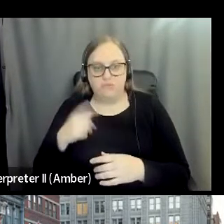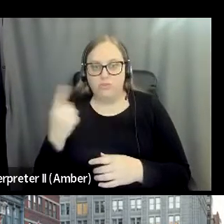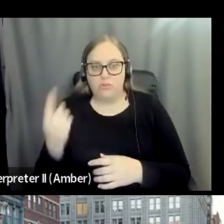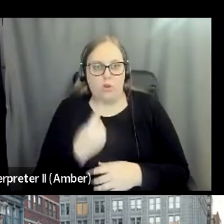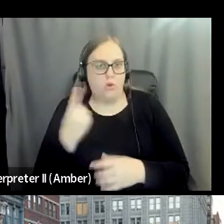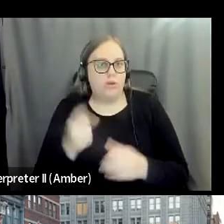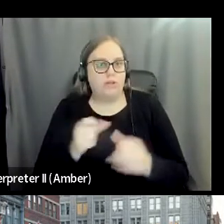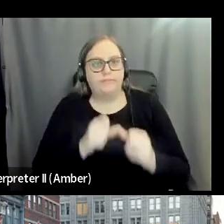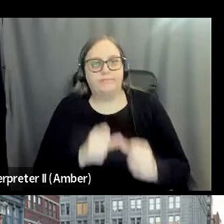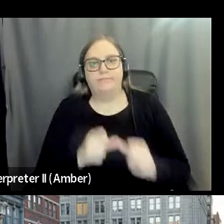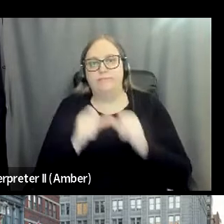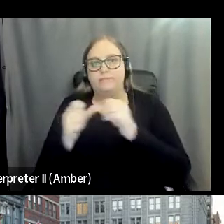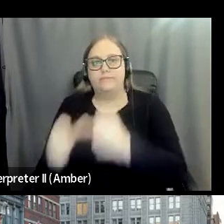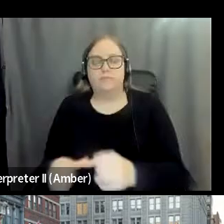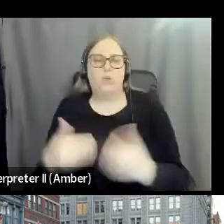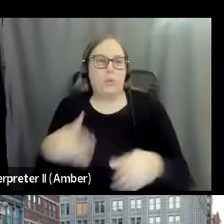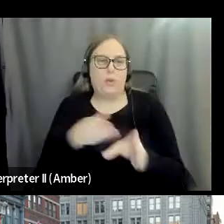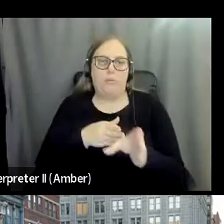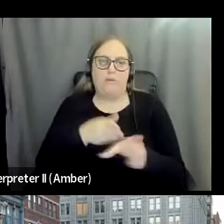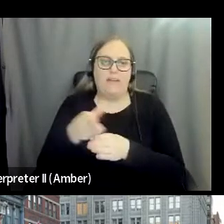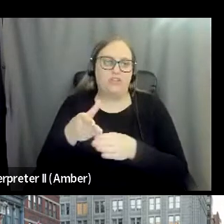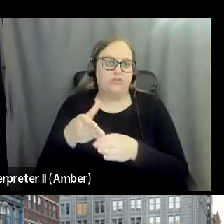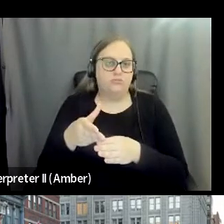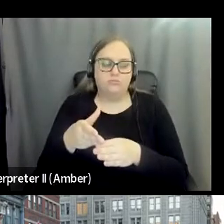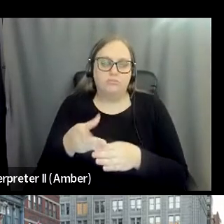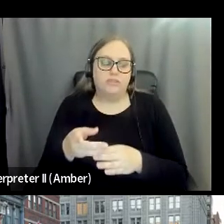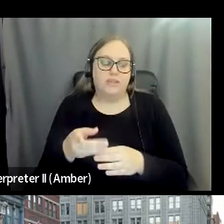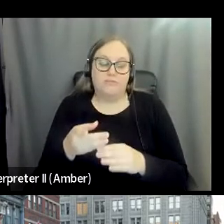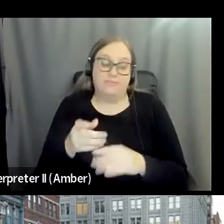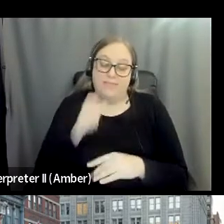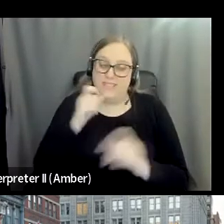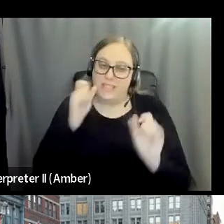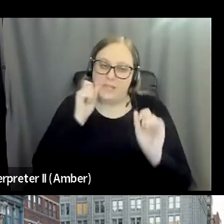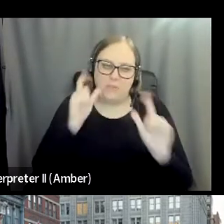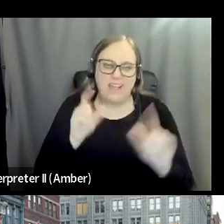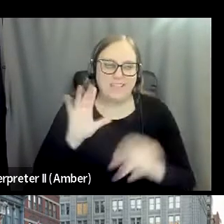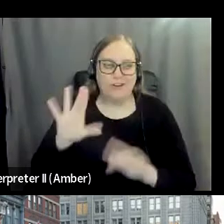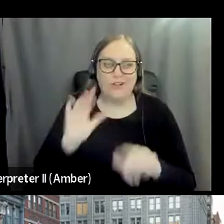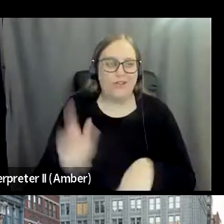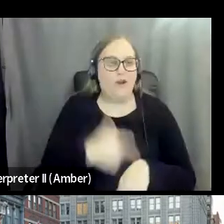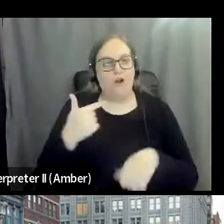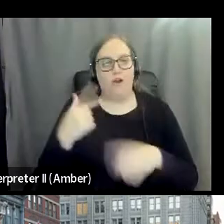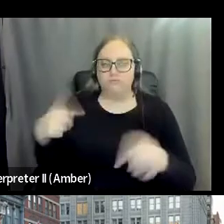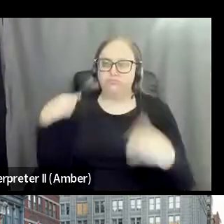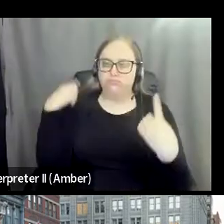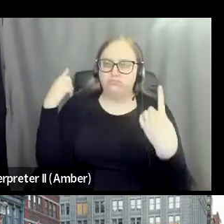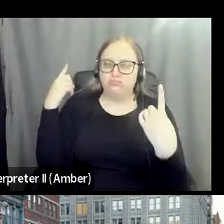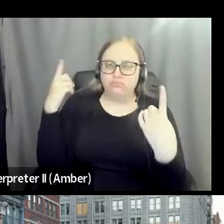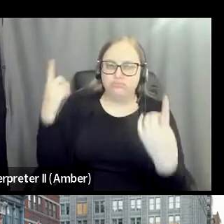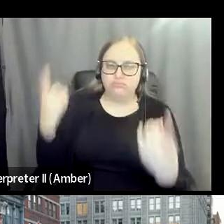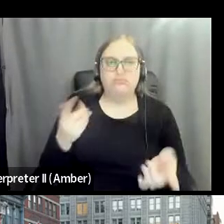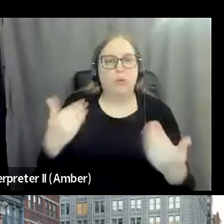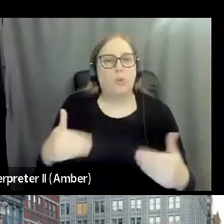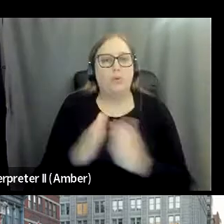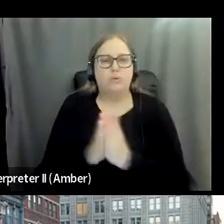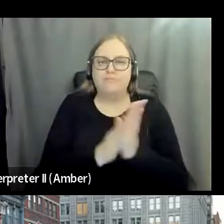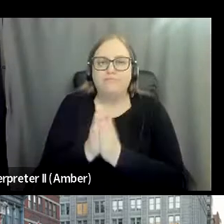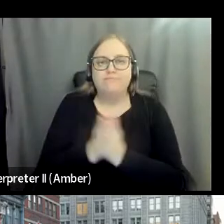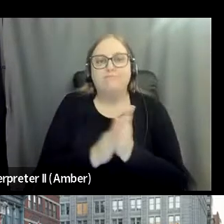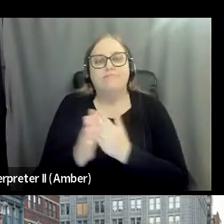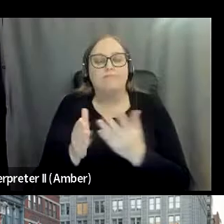a consummate professional, which is not a surprise given her long and productive